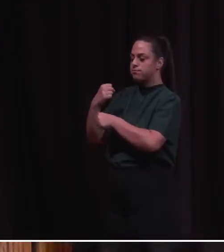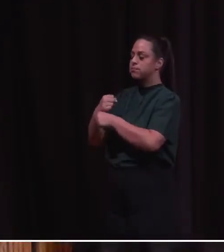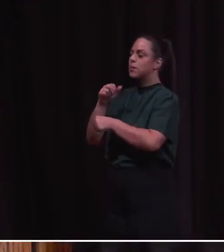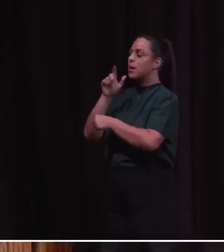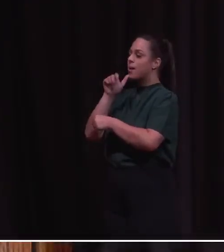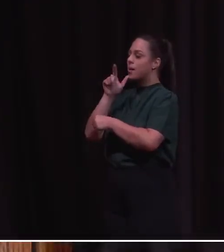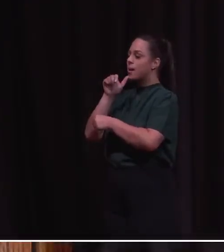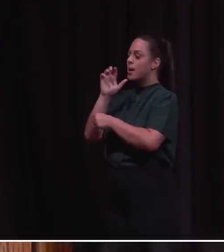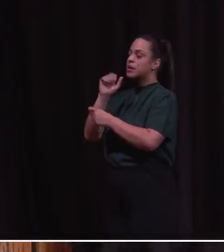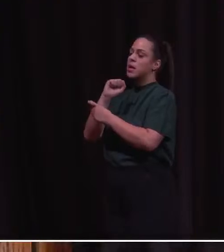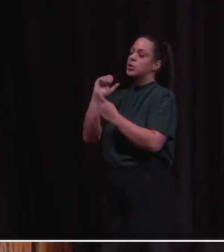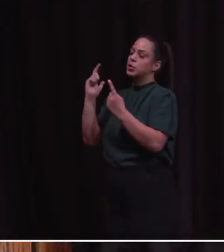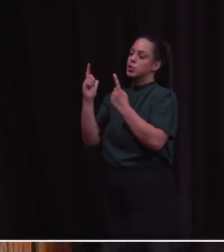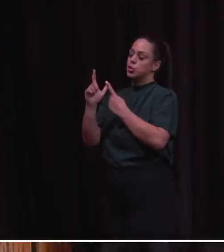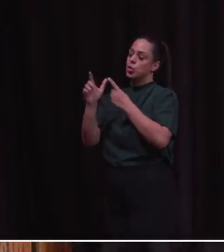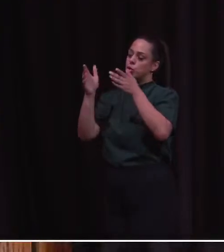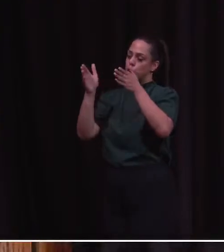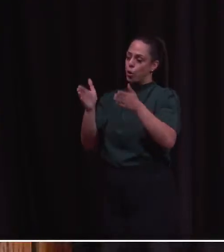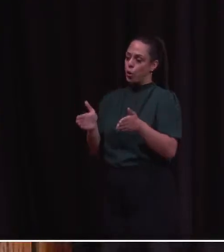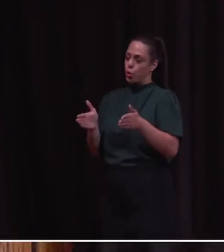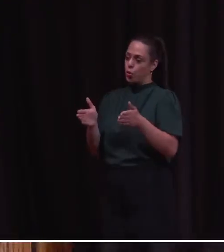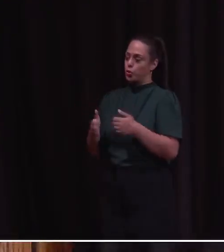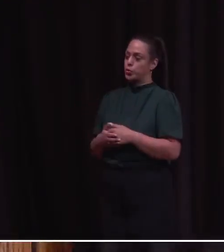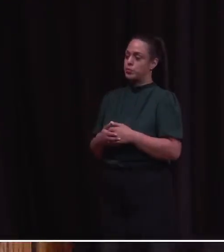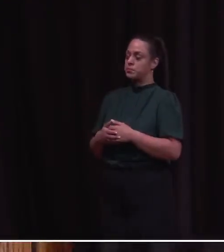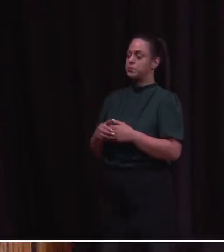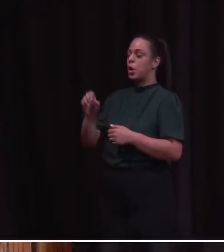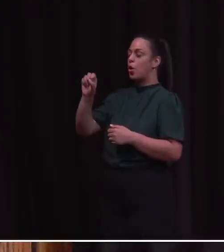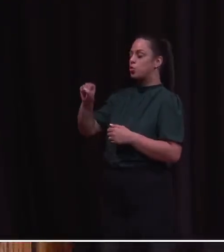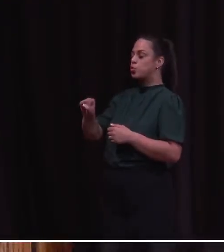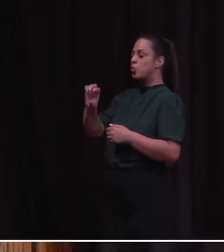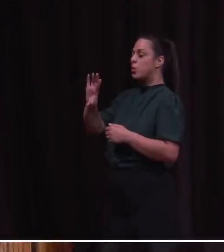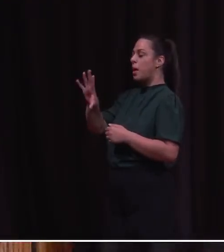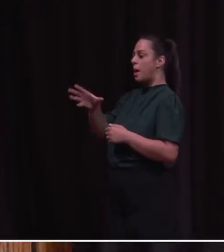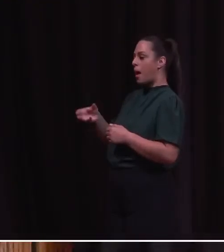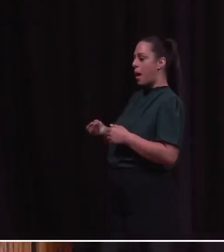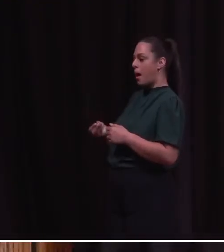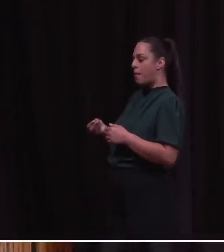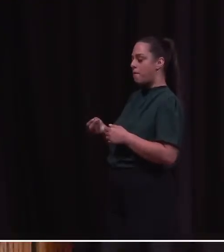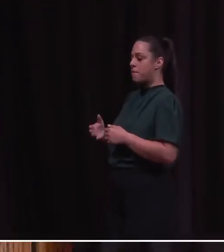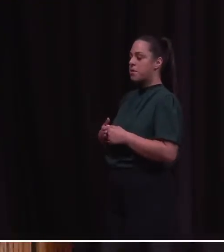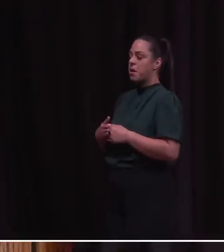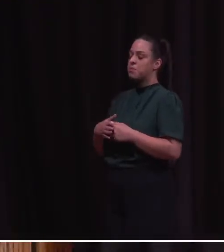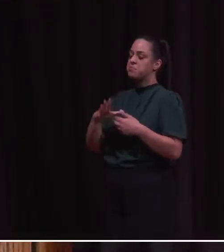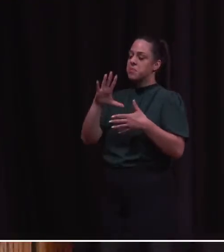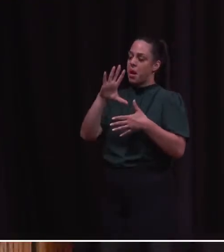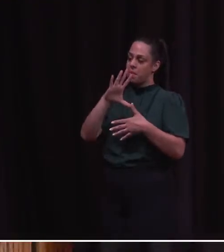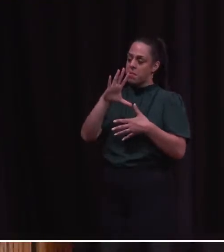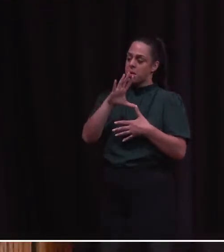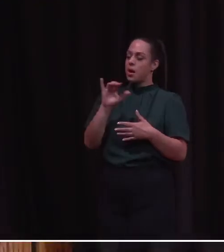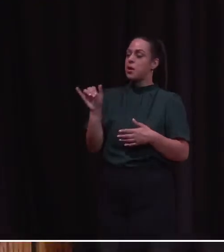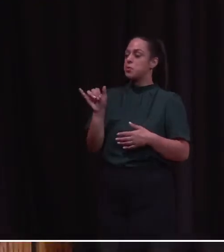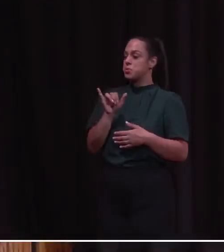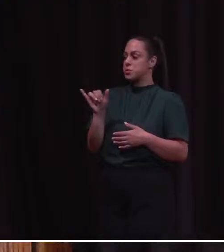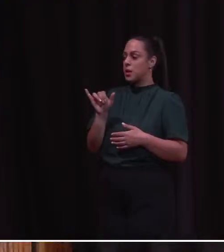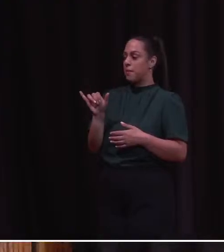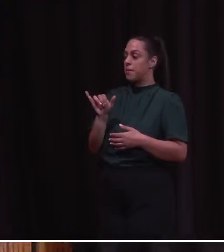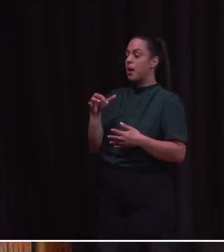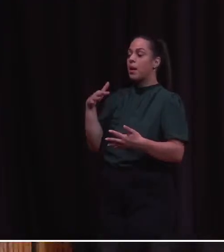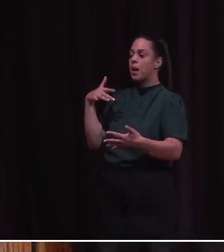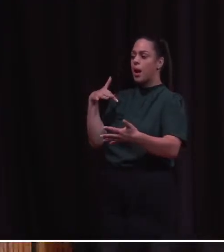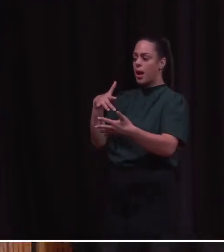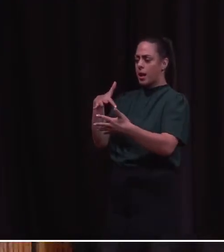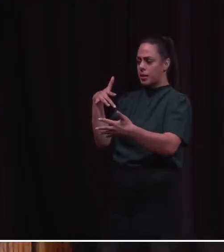South African-American sociologist Zini Magubane. In her studies of how the